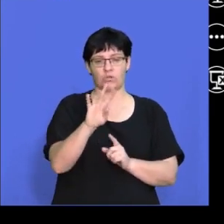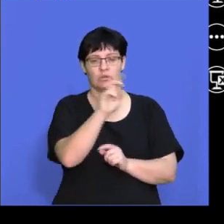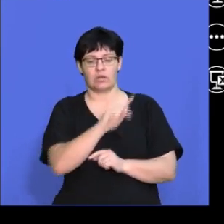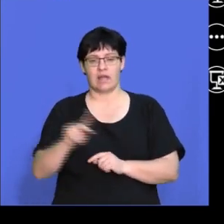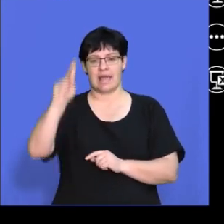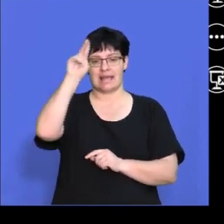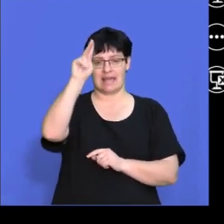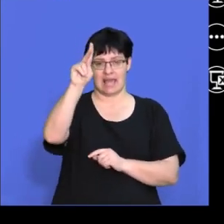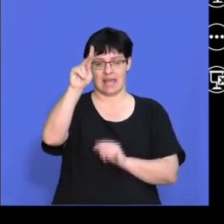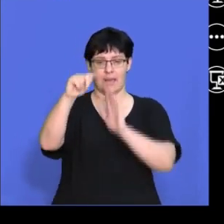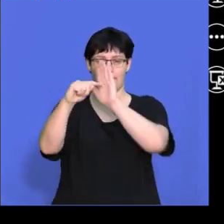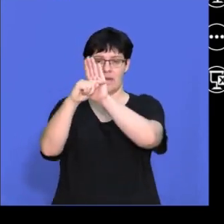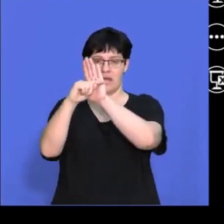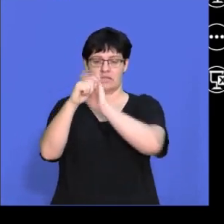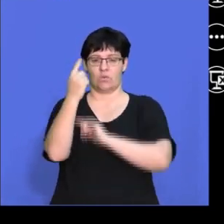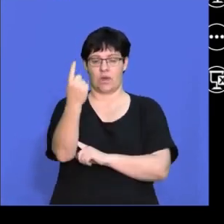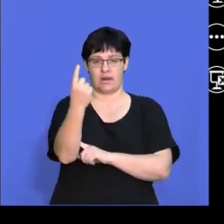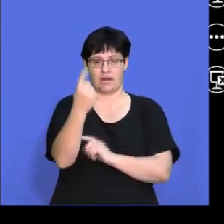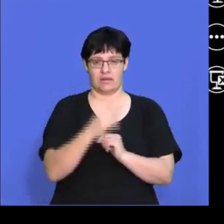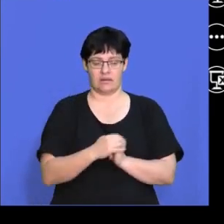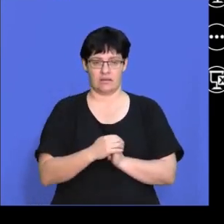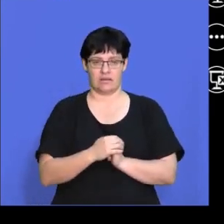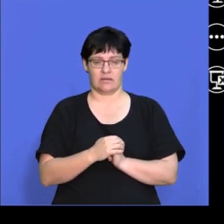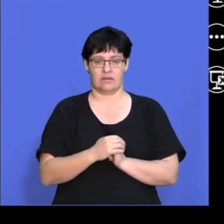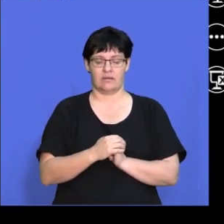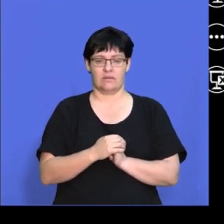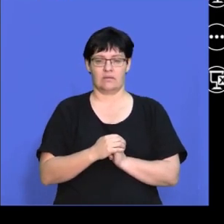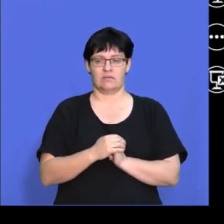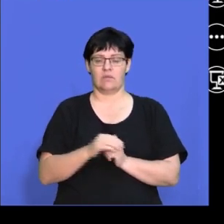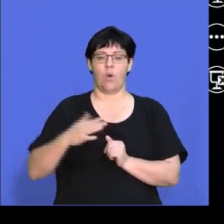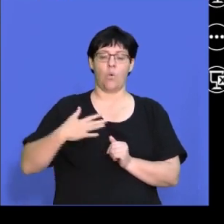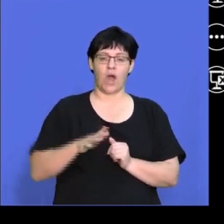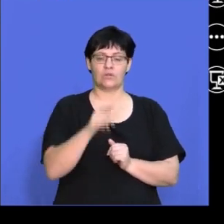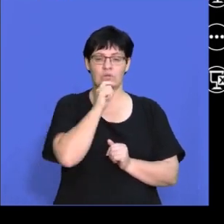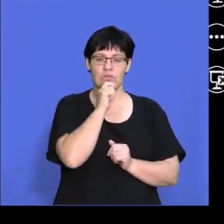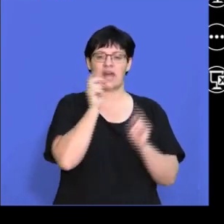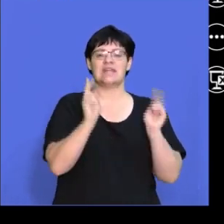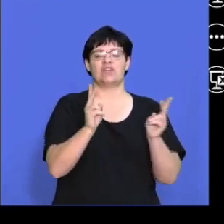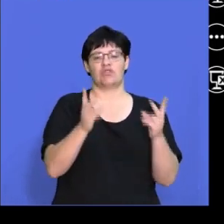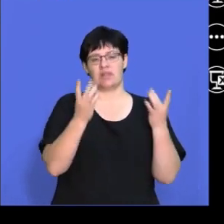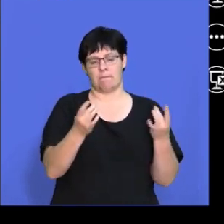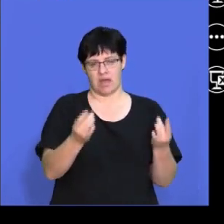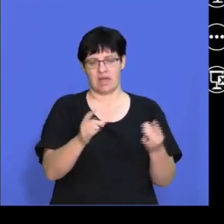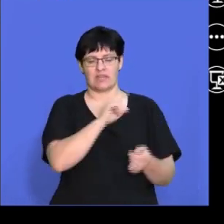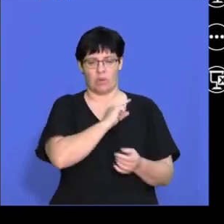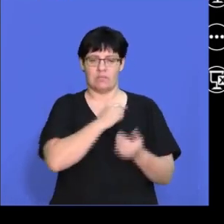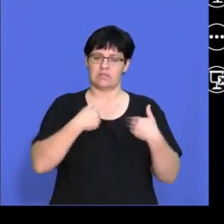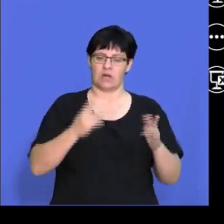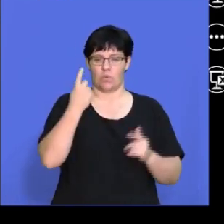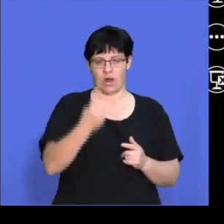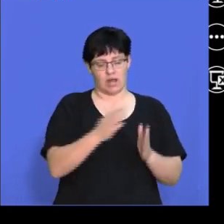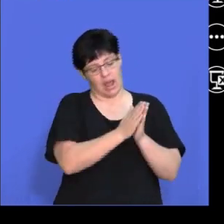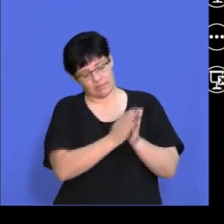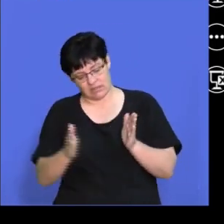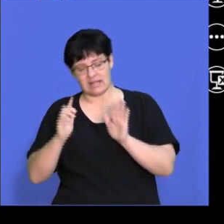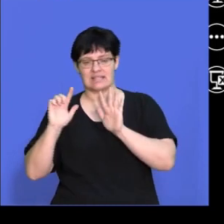the power of k minus 1. Okay, so I wanted to use a natural number there, so I started at